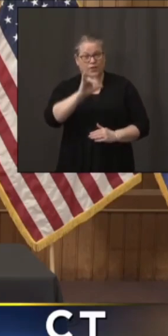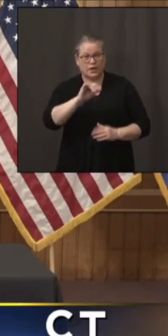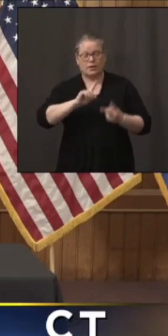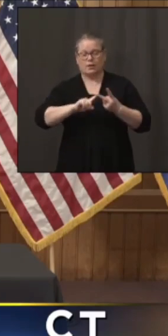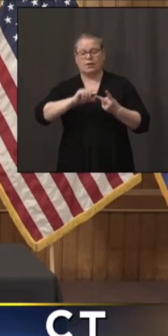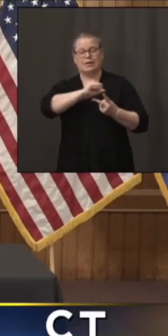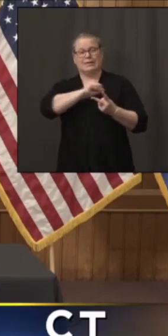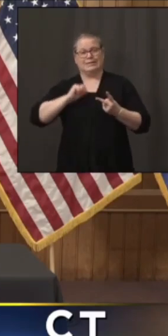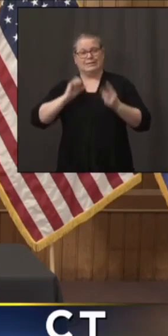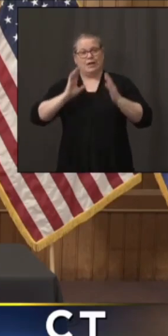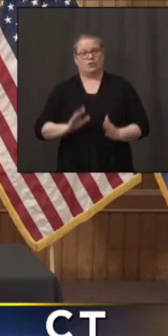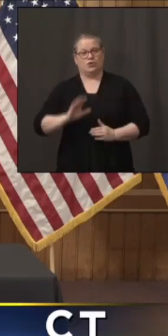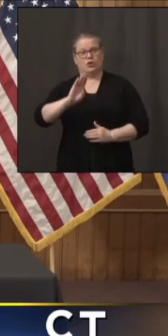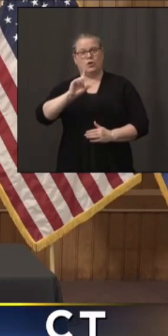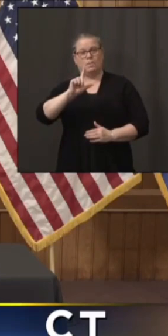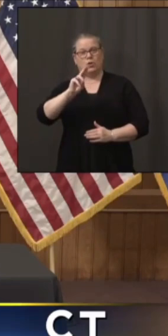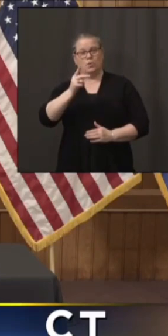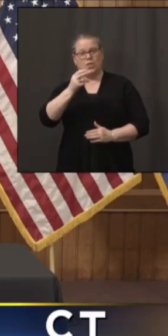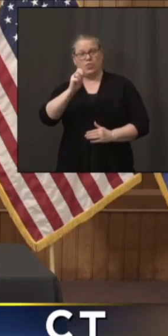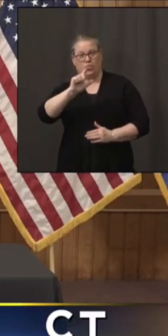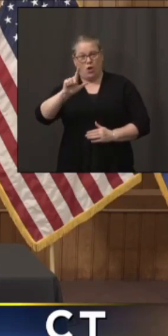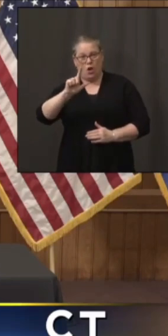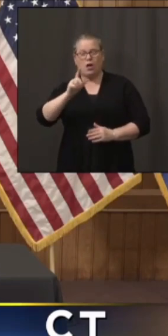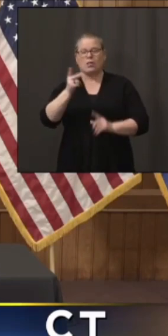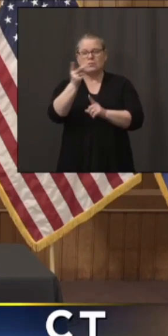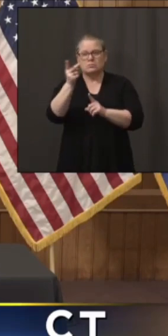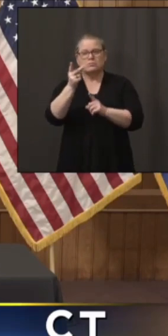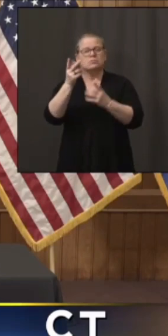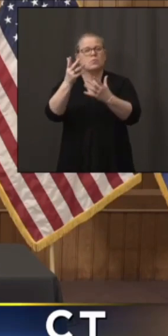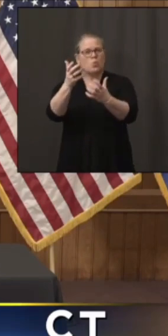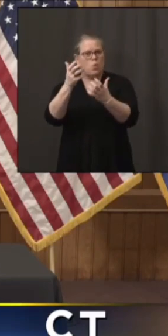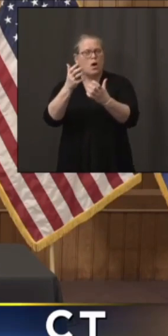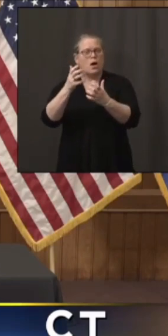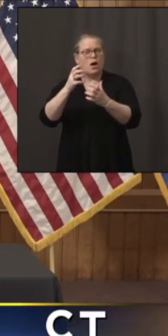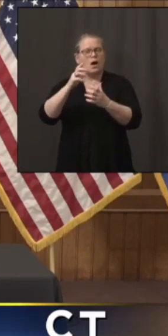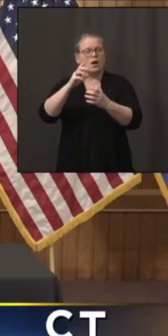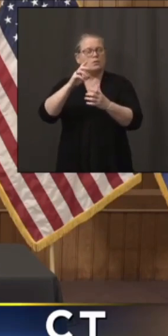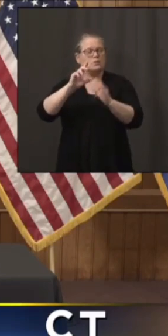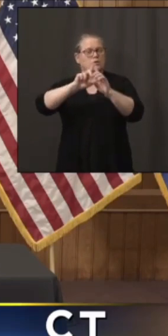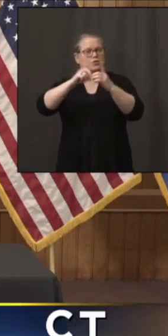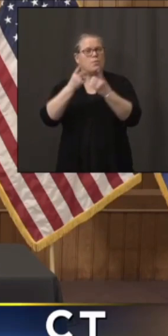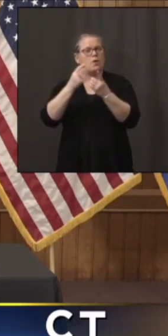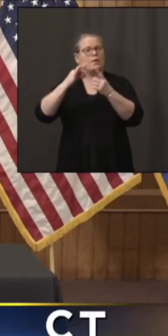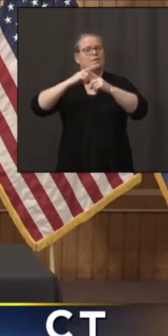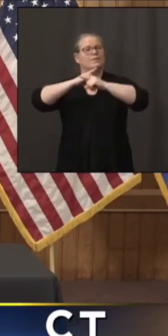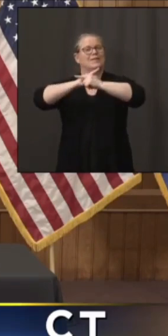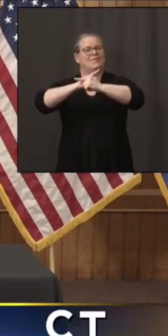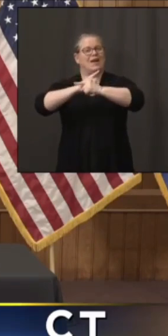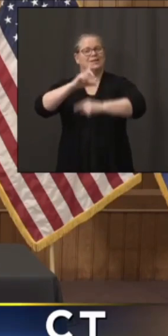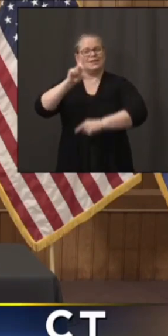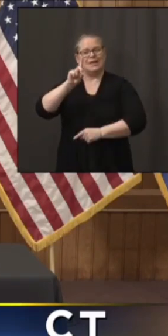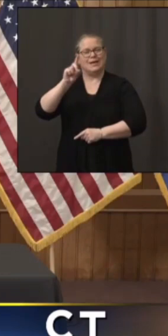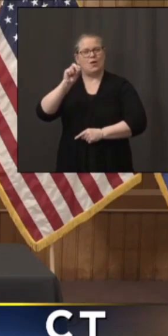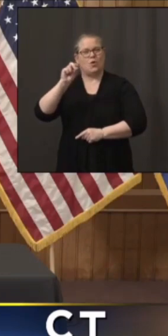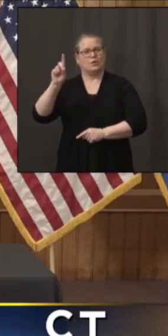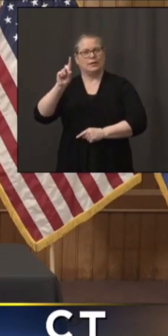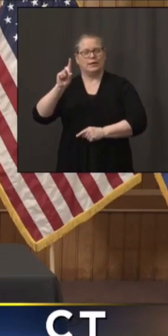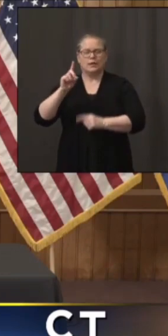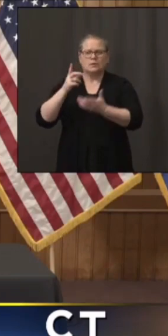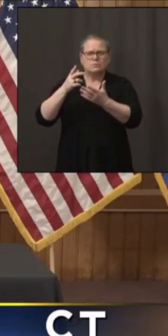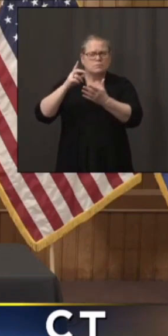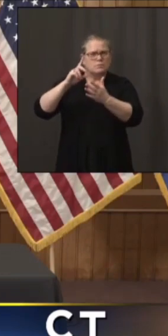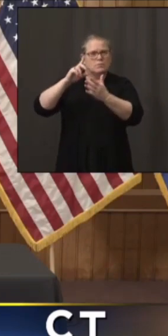the Department of Defense to investigate the slower response at the Capitol and reevaluate how the Capitol is protected. Has